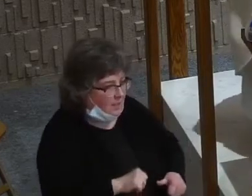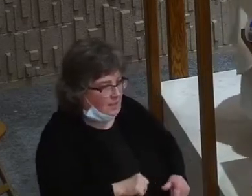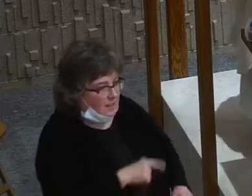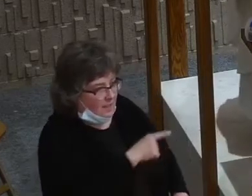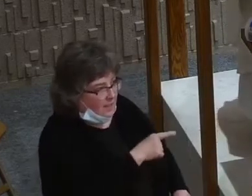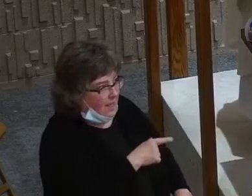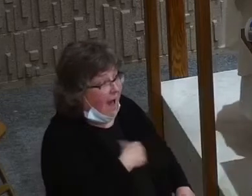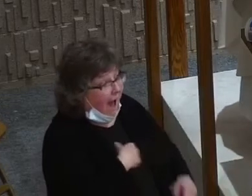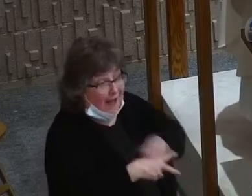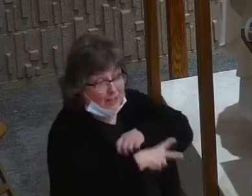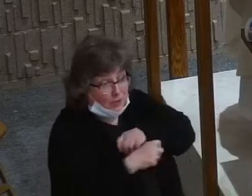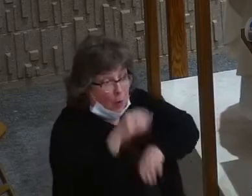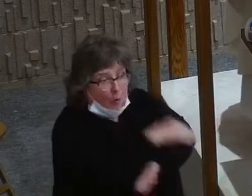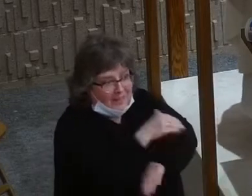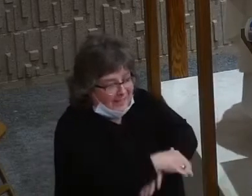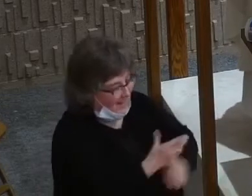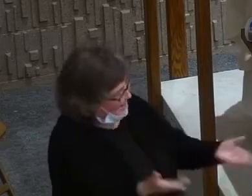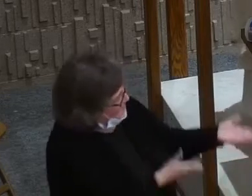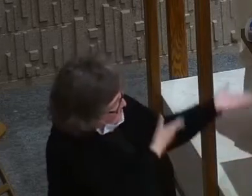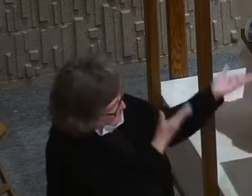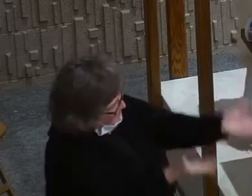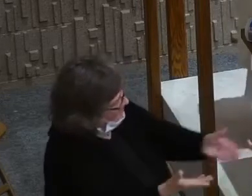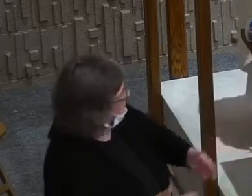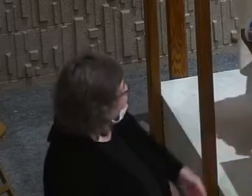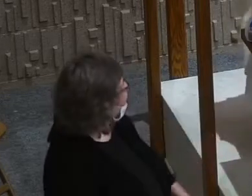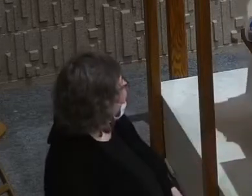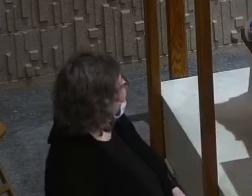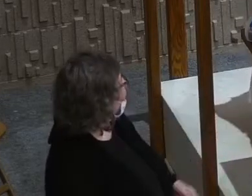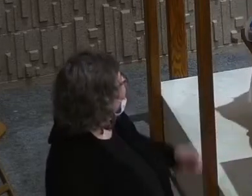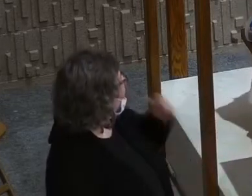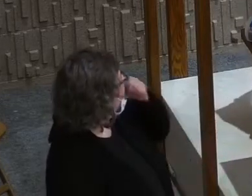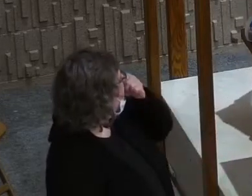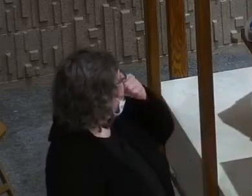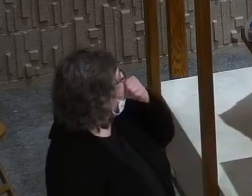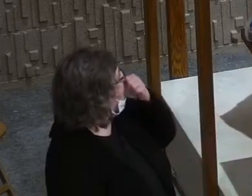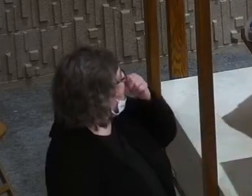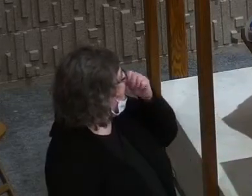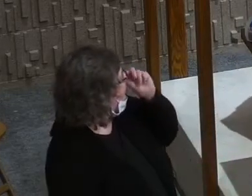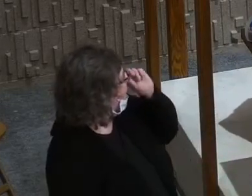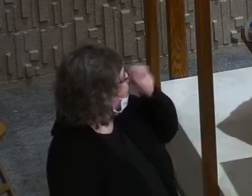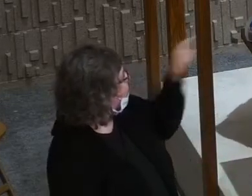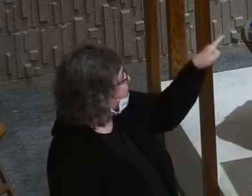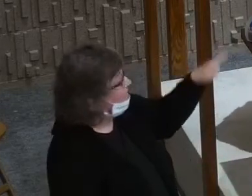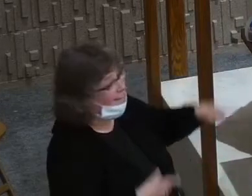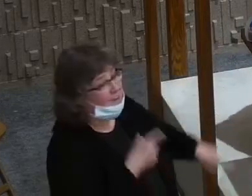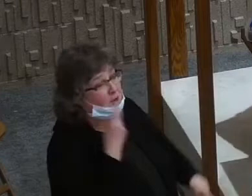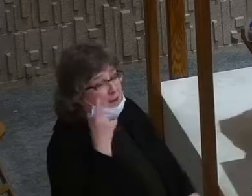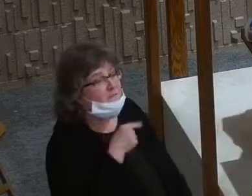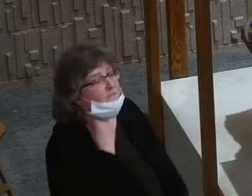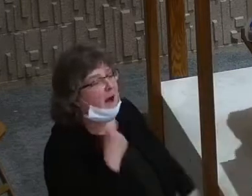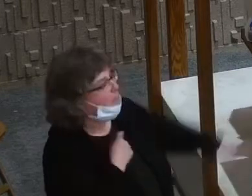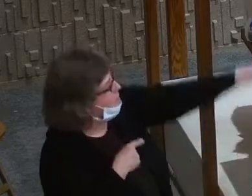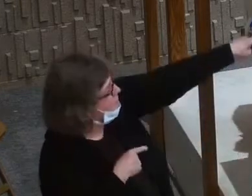doesn't know I stole one of them tonight. And he pulled out this bottle